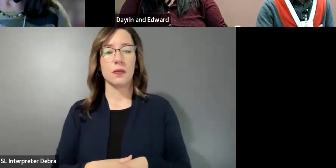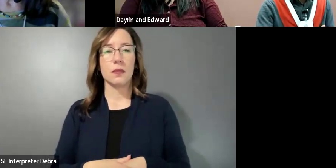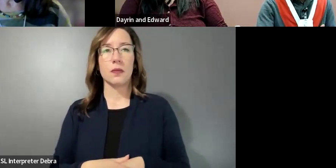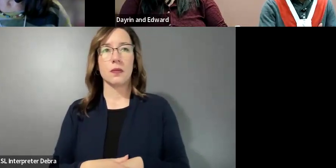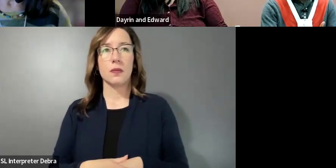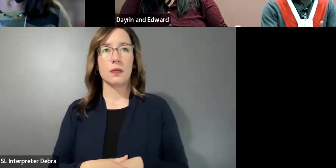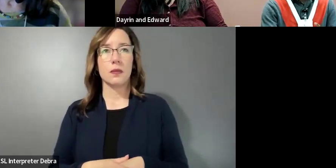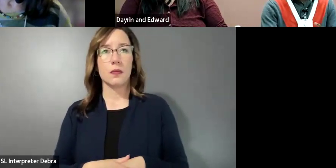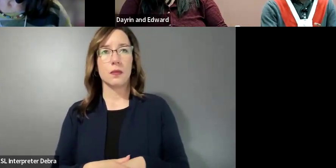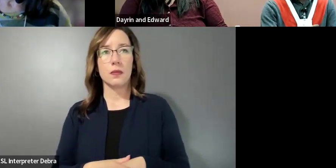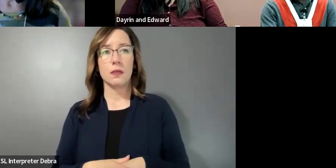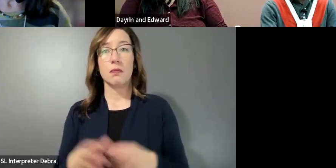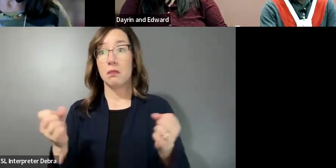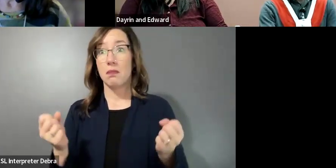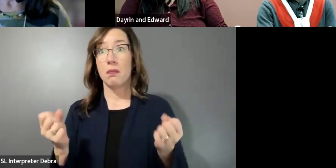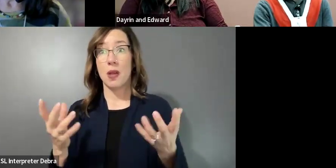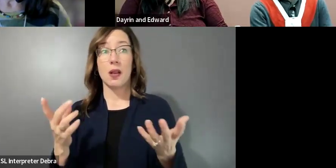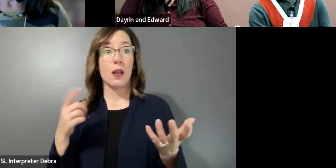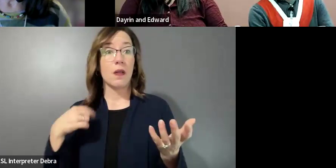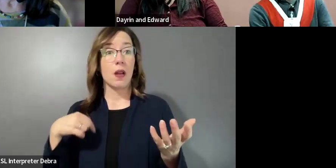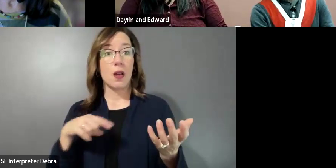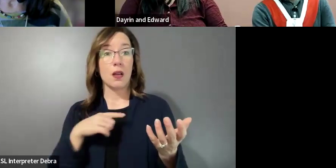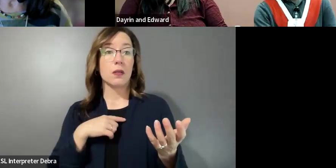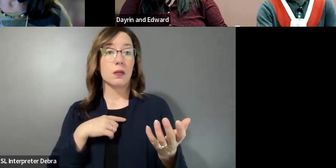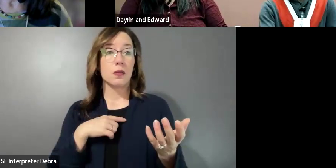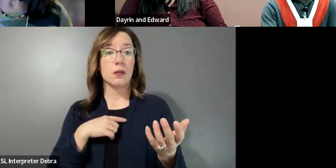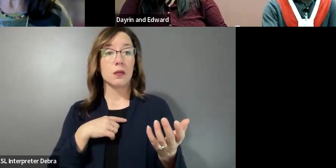For many of us students, the bus,